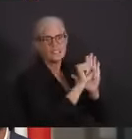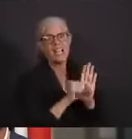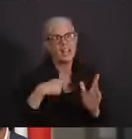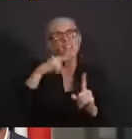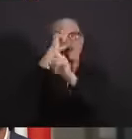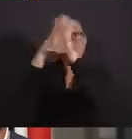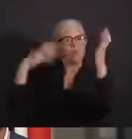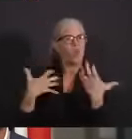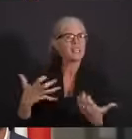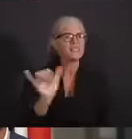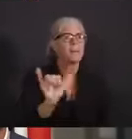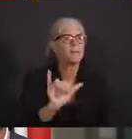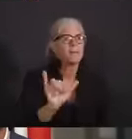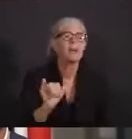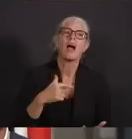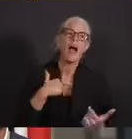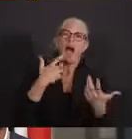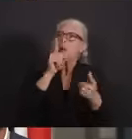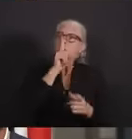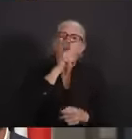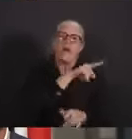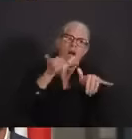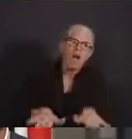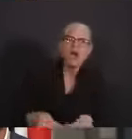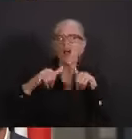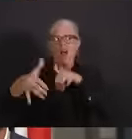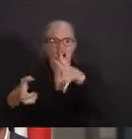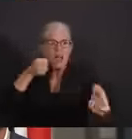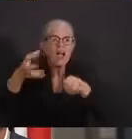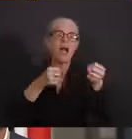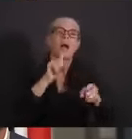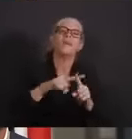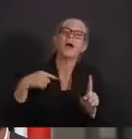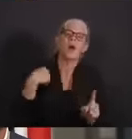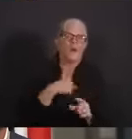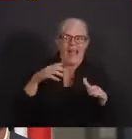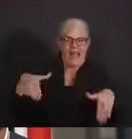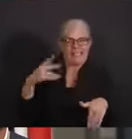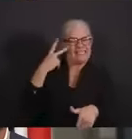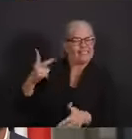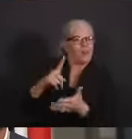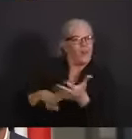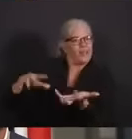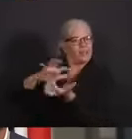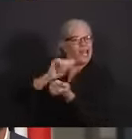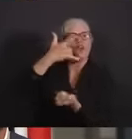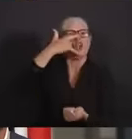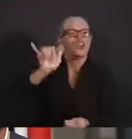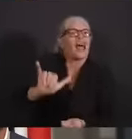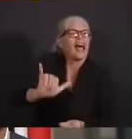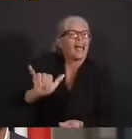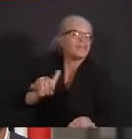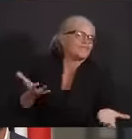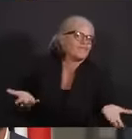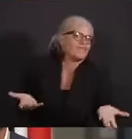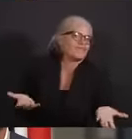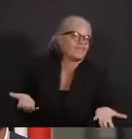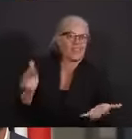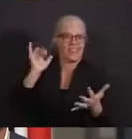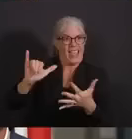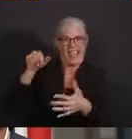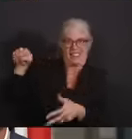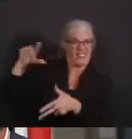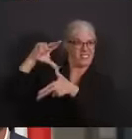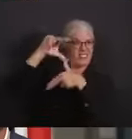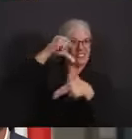not going to need them to be long, but it's just going to depend on what the damage is. So we'll see. I mean, look, these storms,